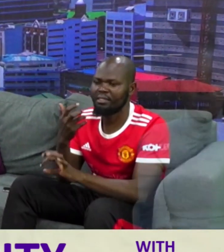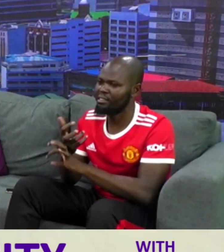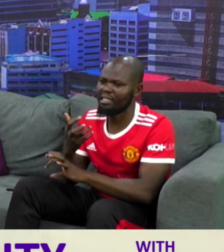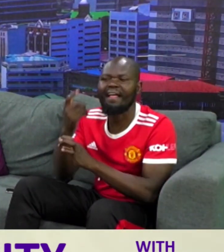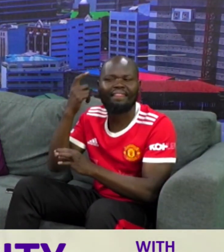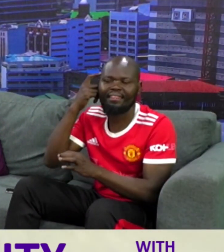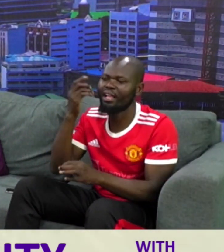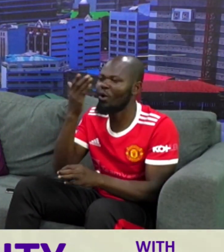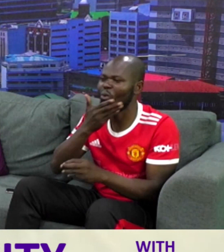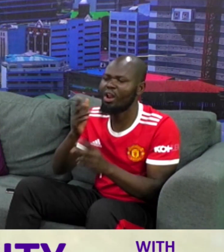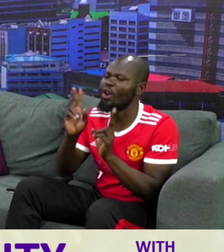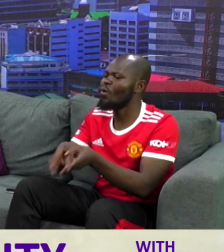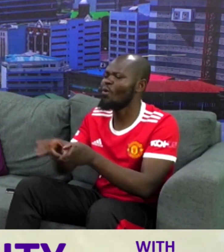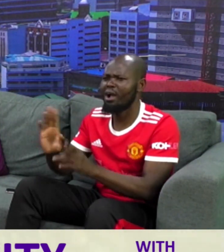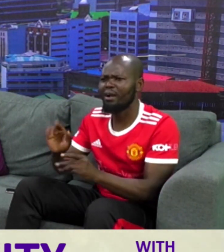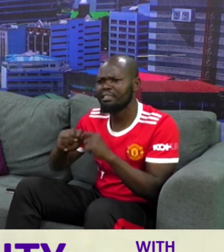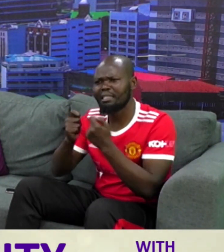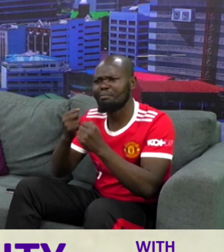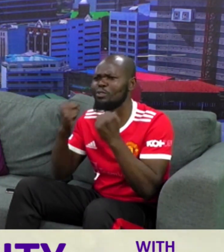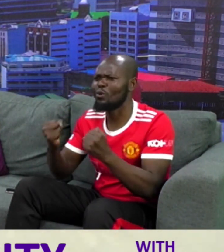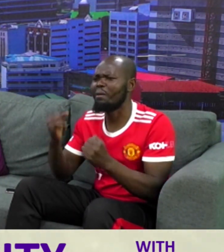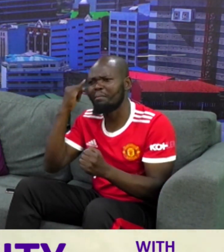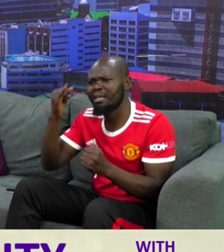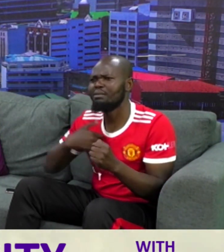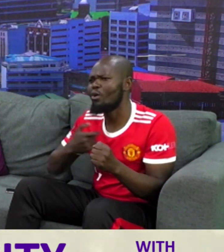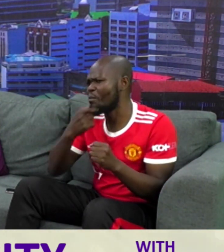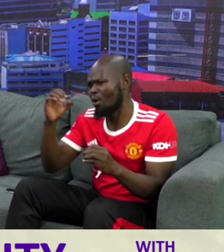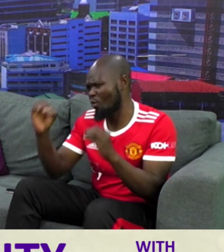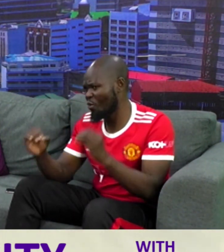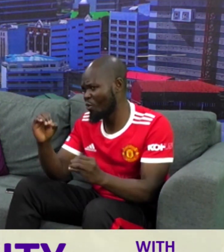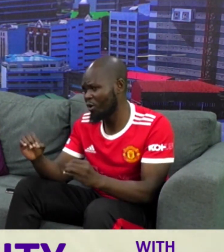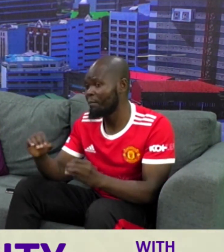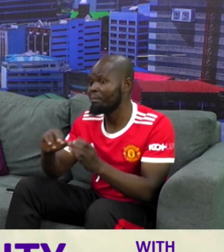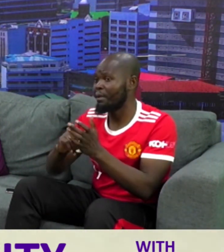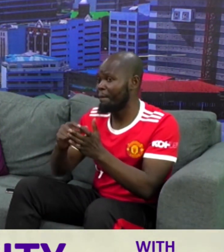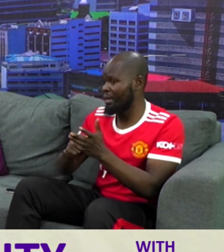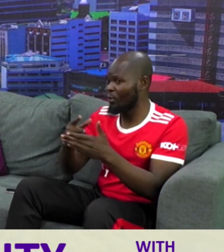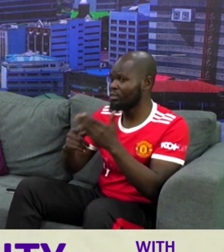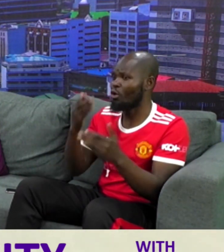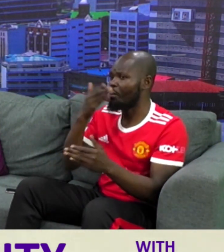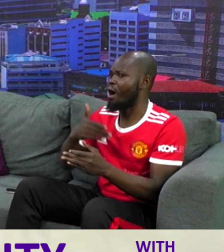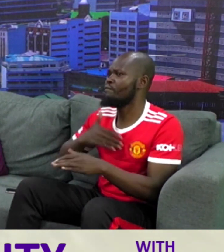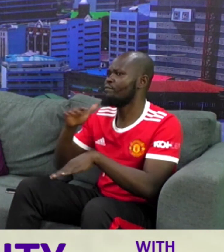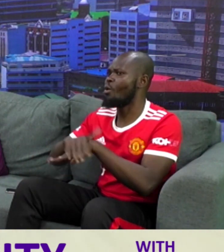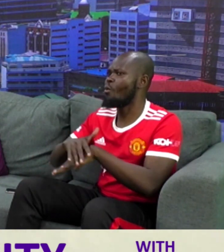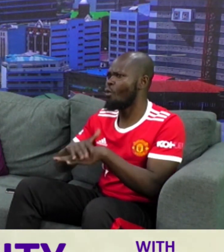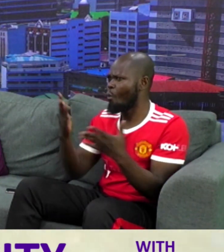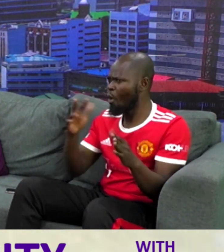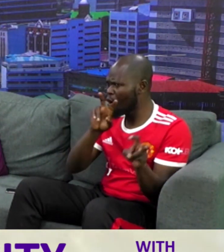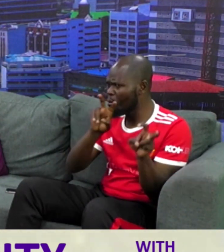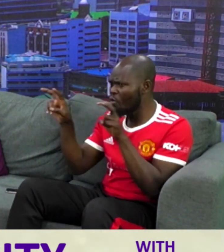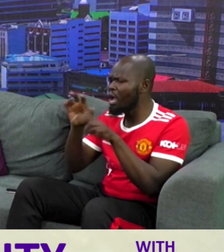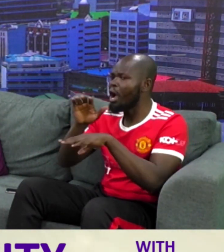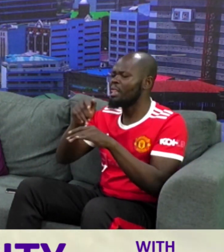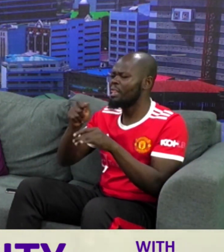Now Bidco, it's really hard for them to beat. It's a strong team. You can imagine when they played with Gor Mahia, it was 0-0.